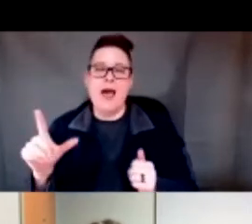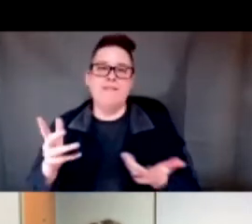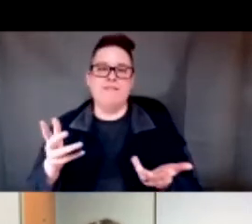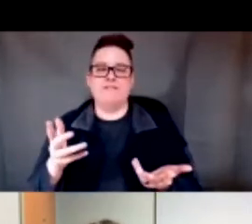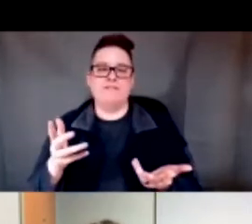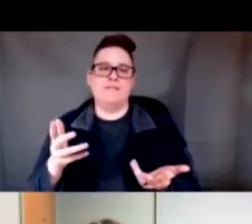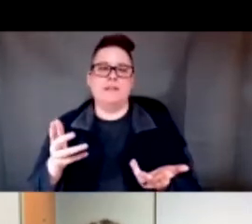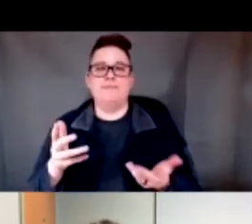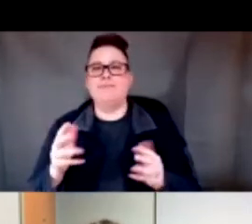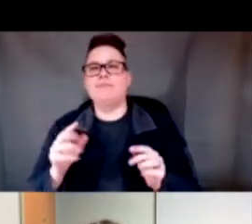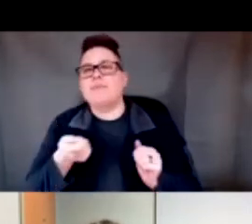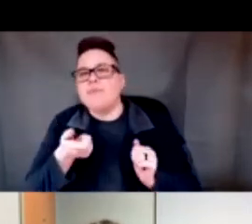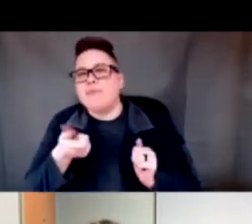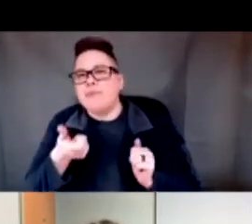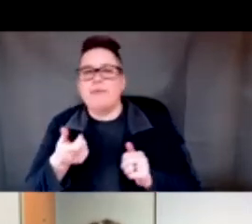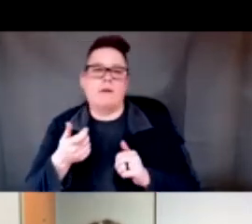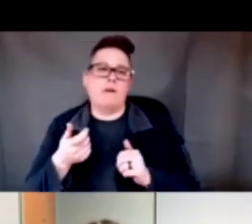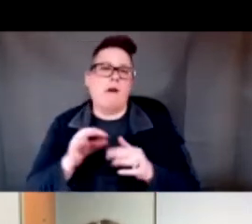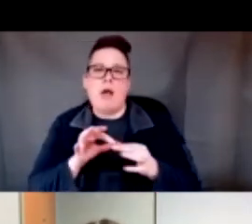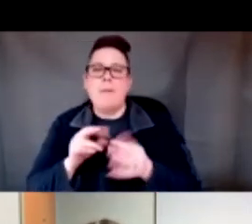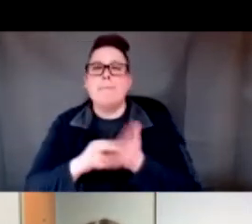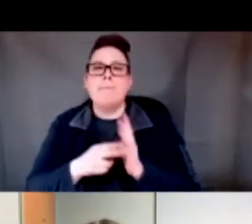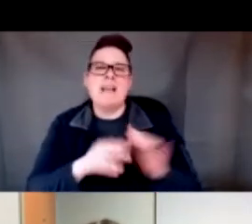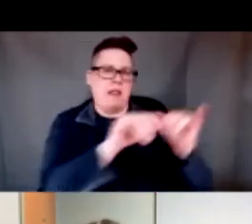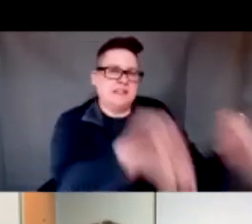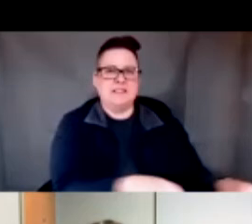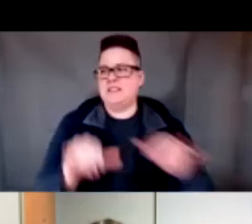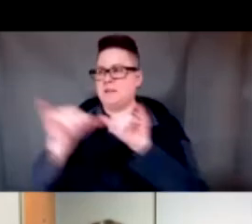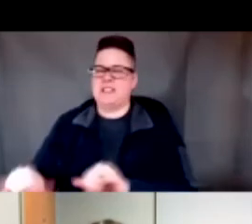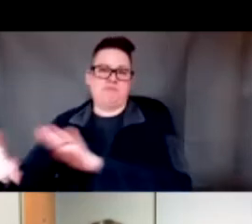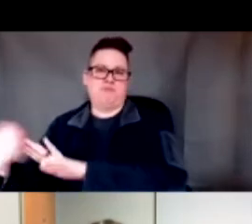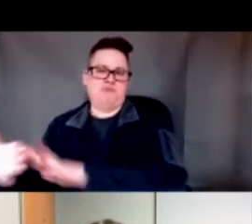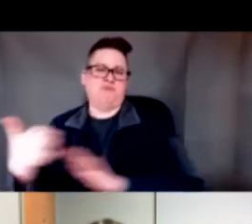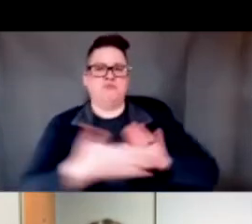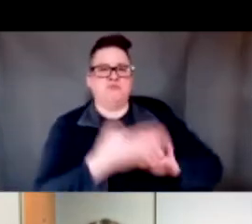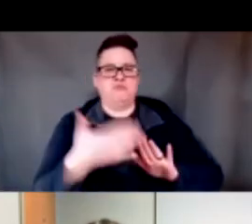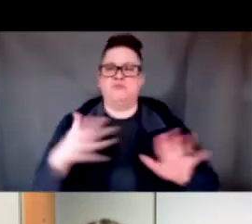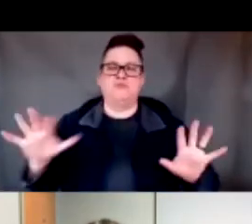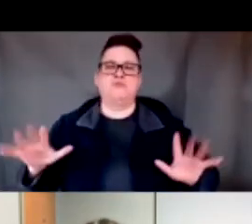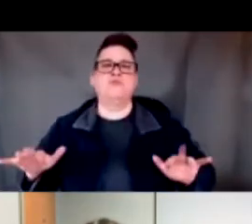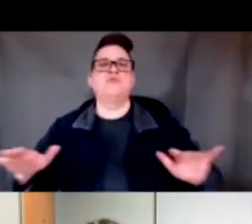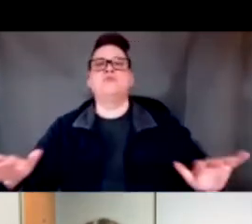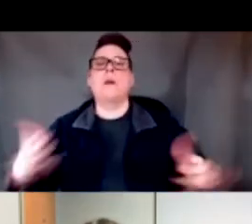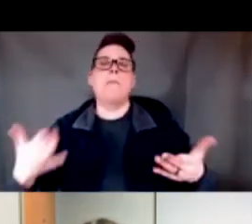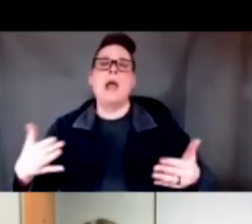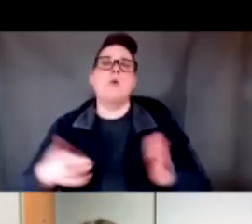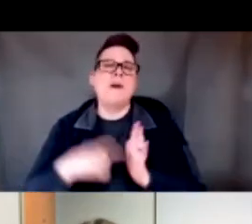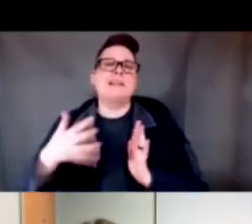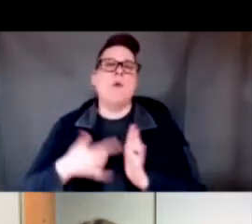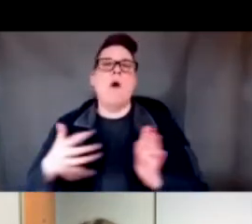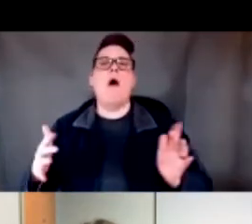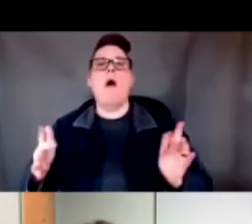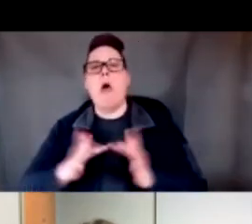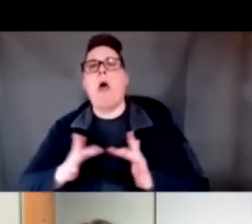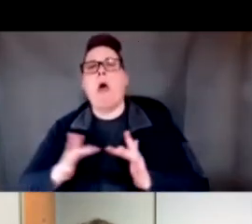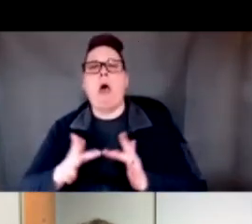have two systems that function pretty independently, but perhaps interact around patient care. When